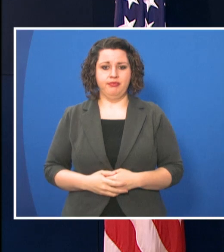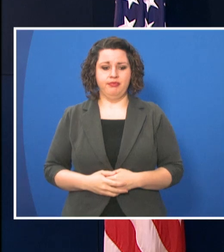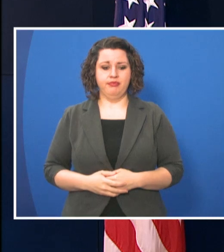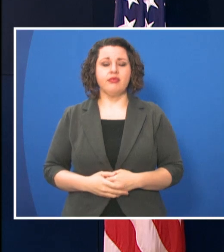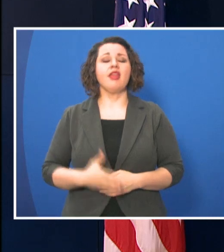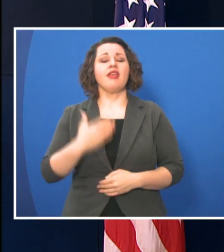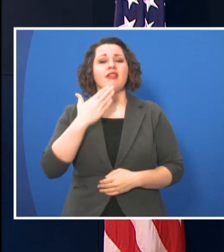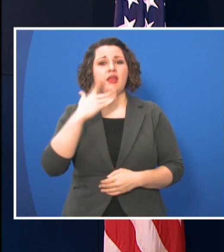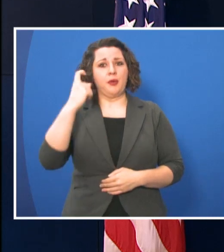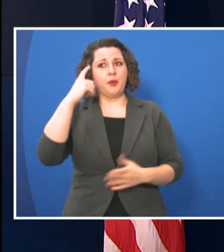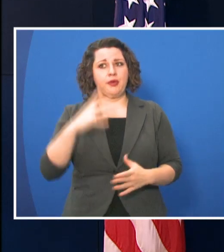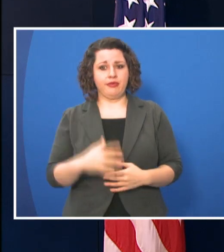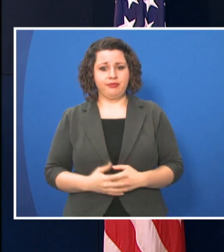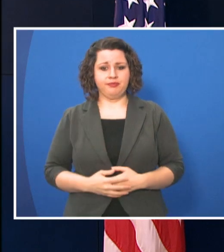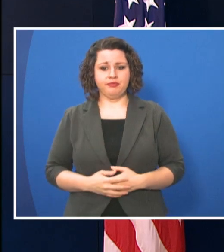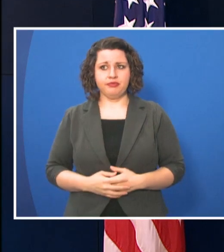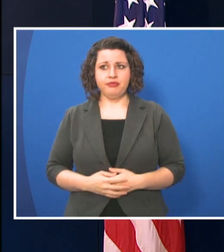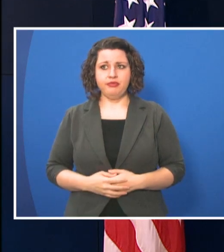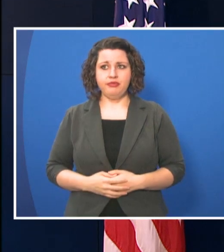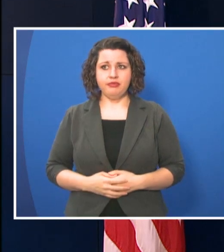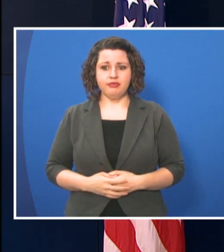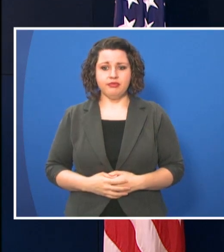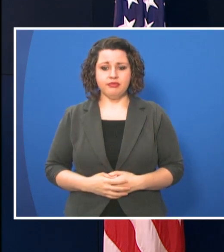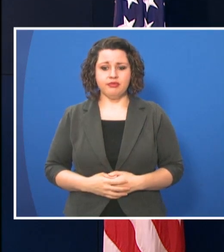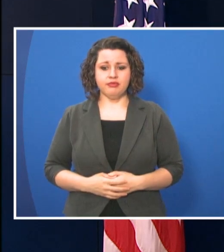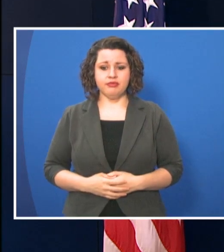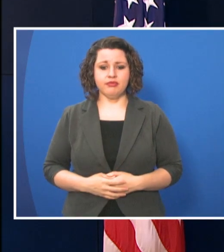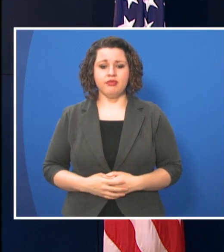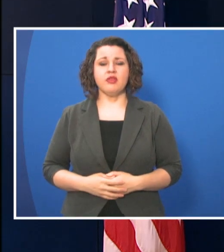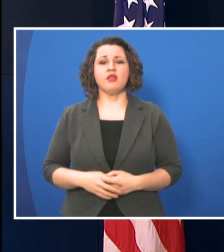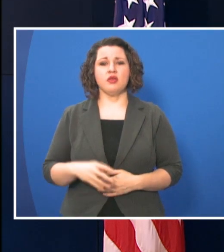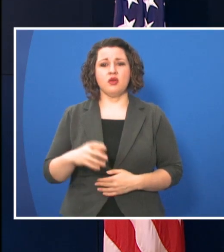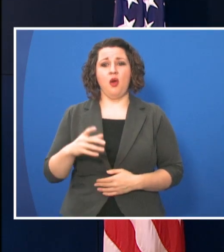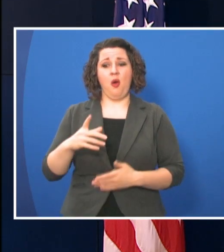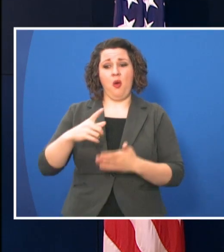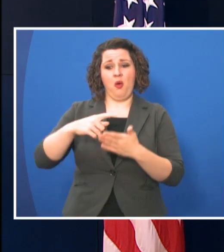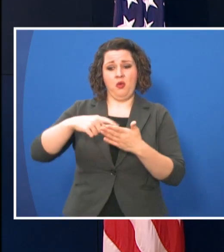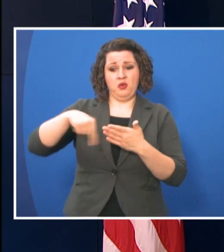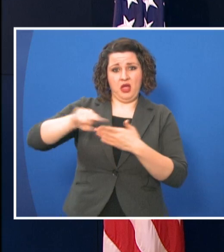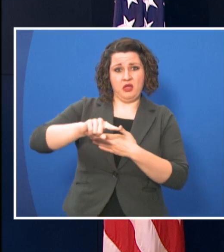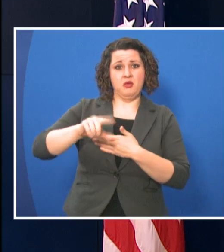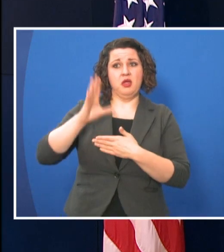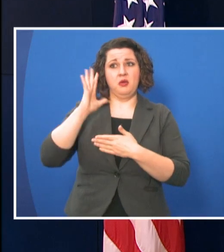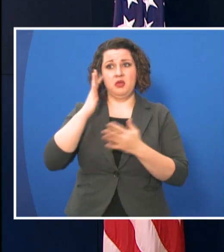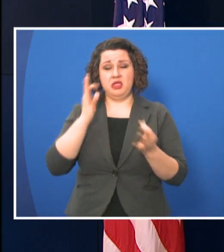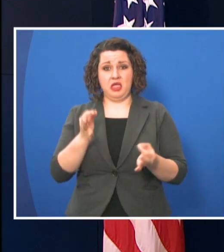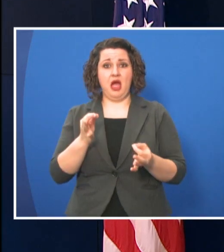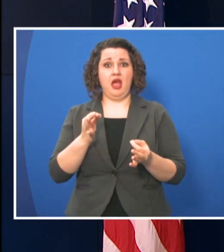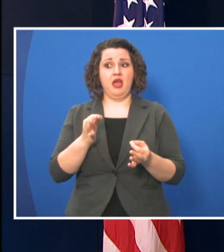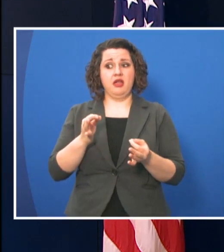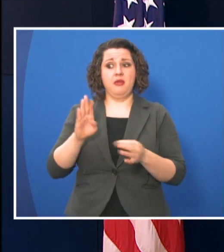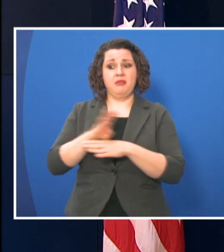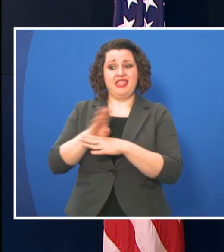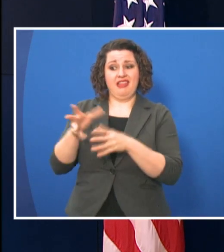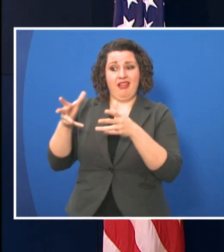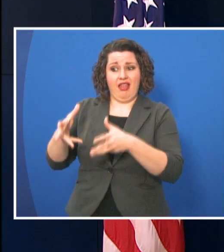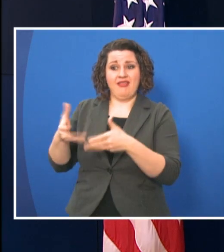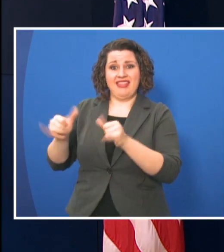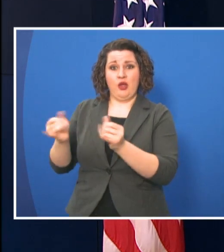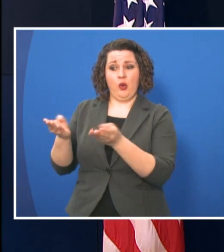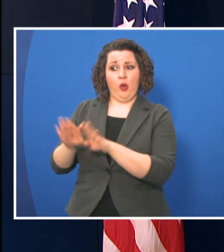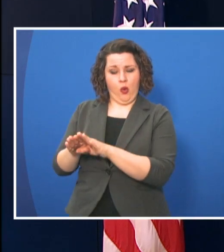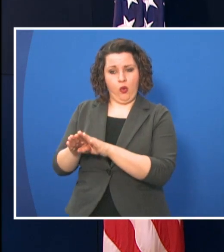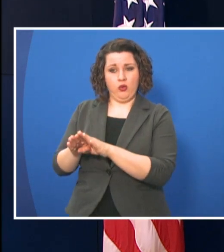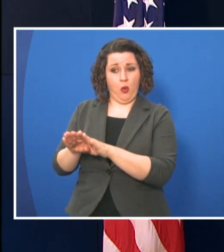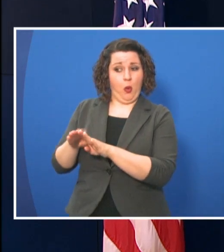Thank you, Governor. You're about a week out from deciding whether to reopen the remaining businesses that have been ordered closed under